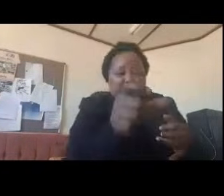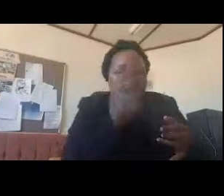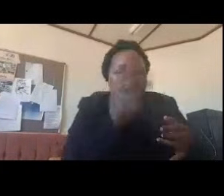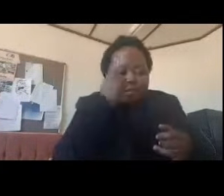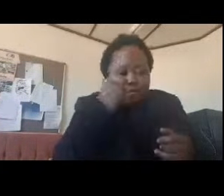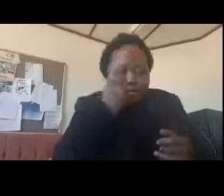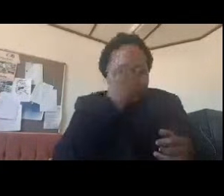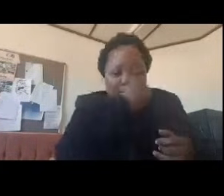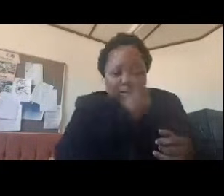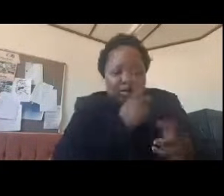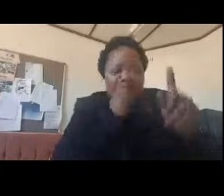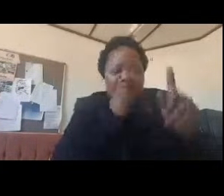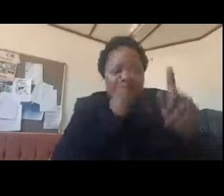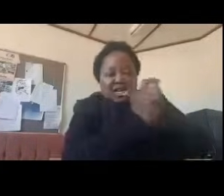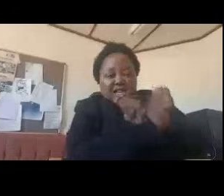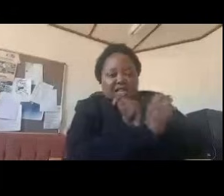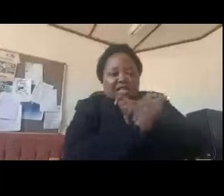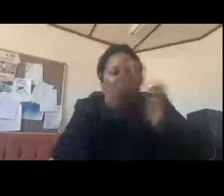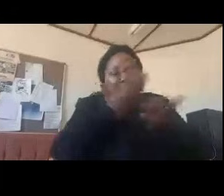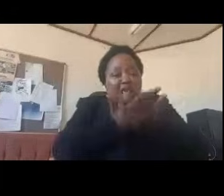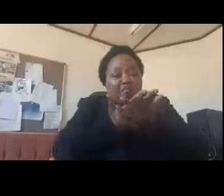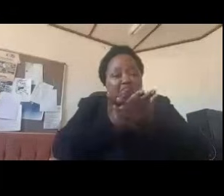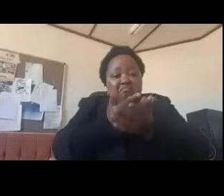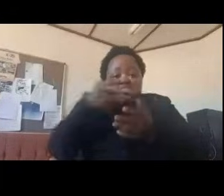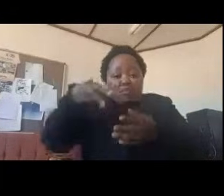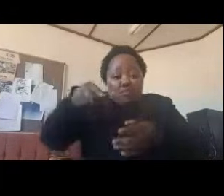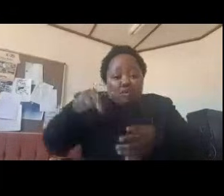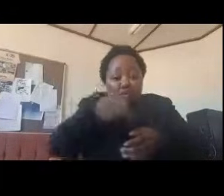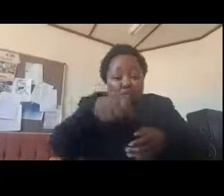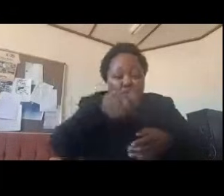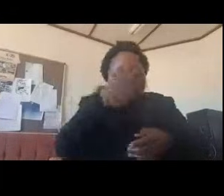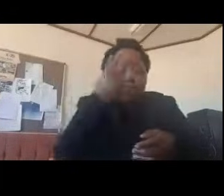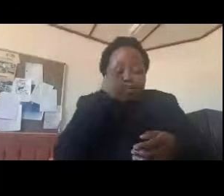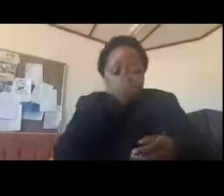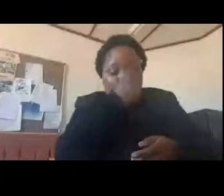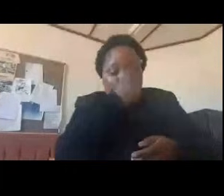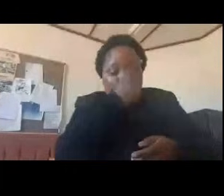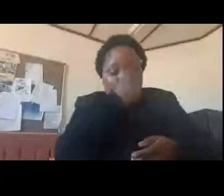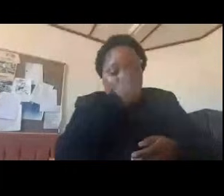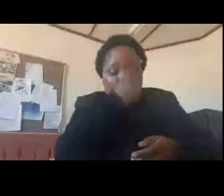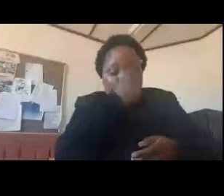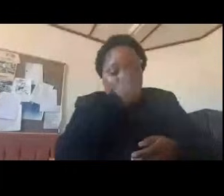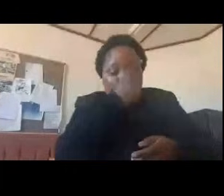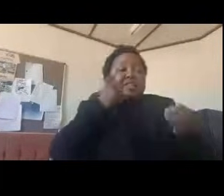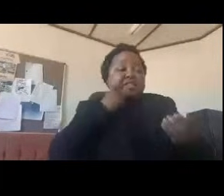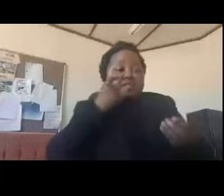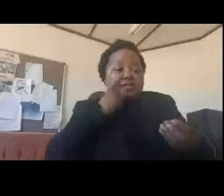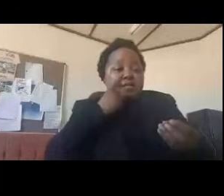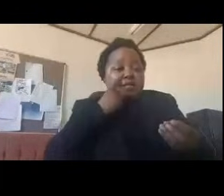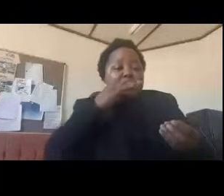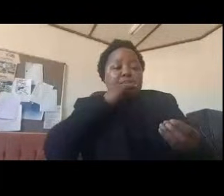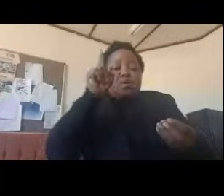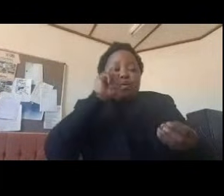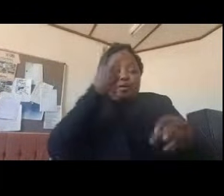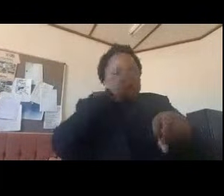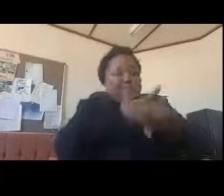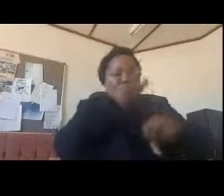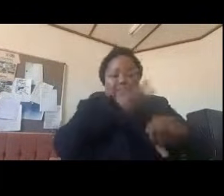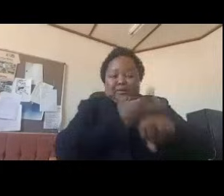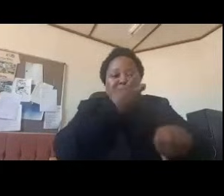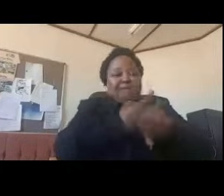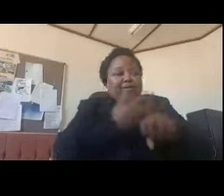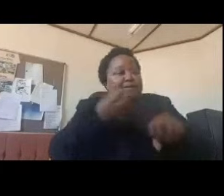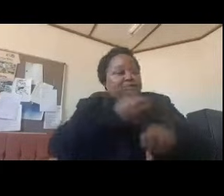would they be able to navigate them? And if they are unable to navigate them, it makes life even hard. And this goes back to